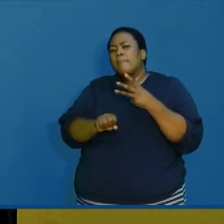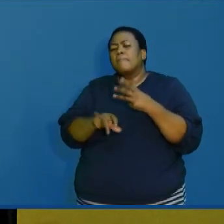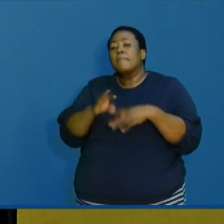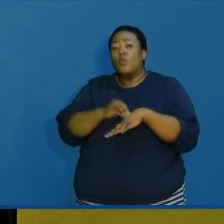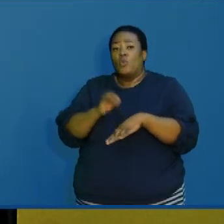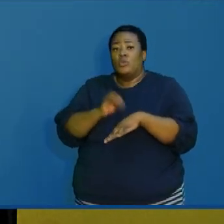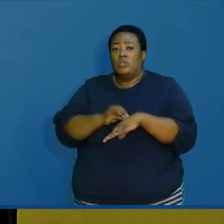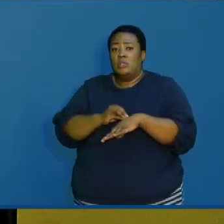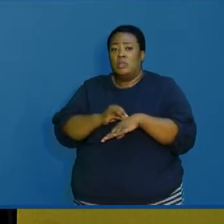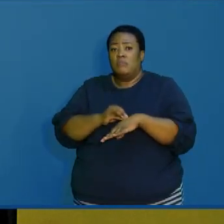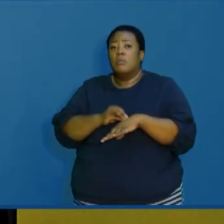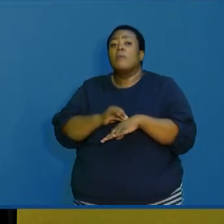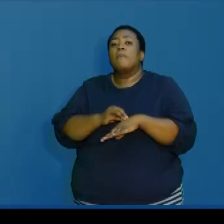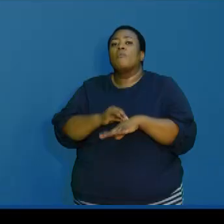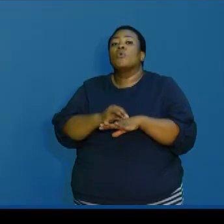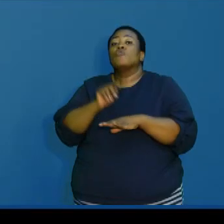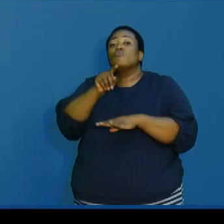your responses.